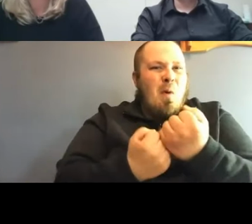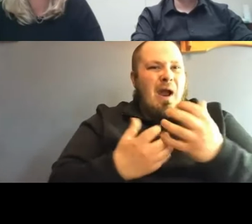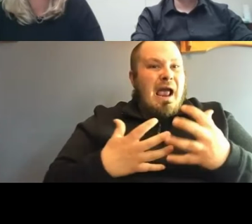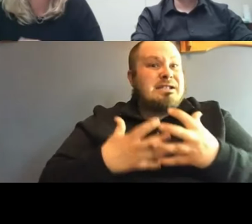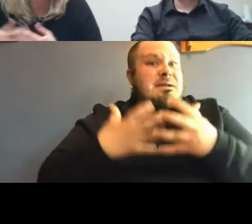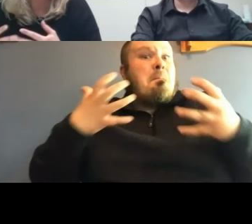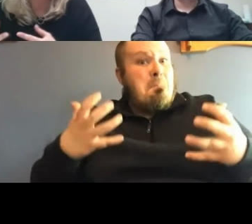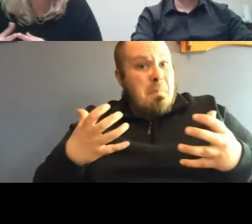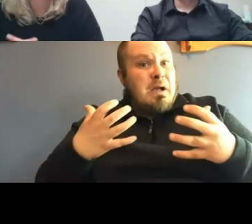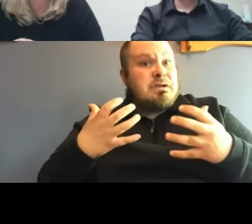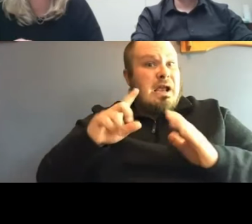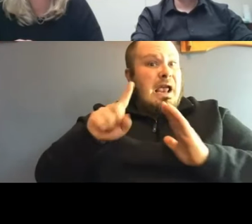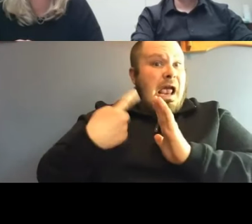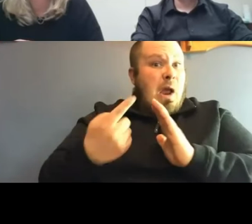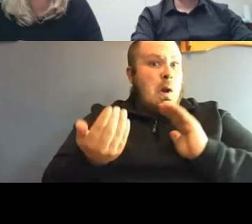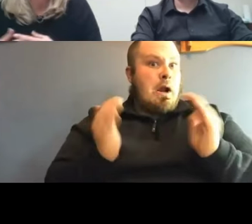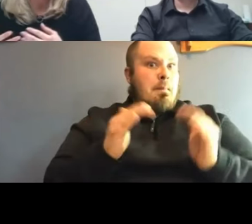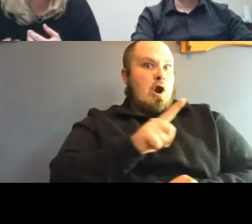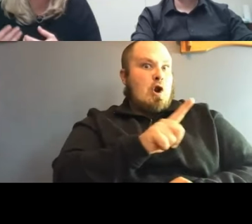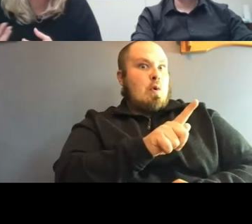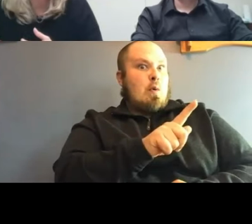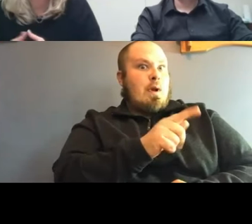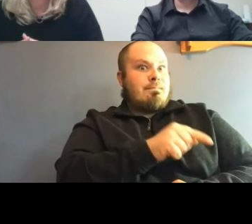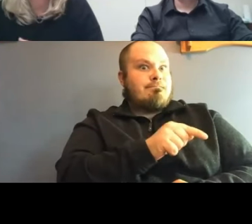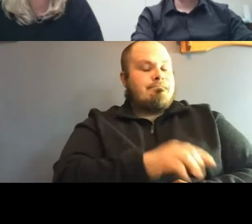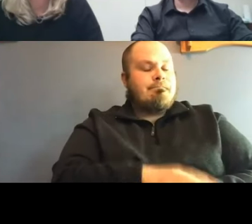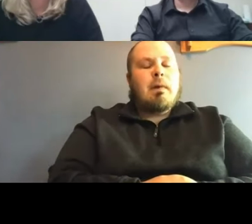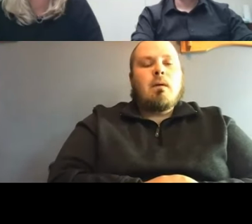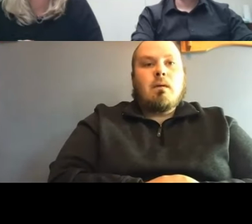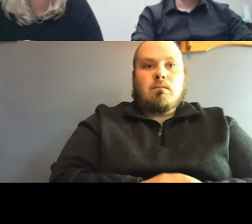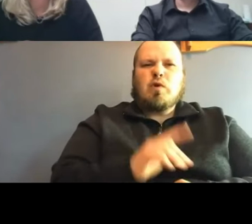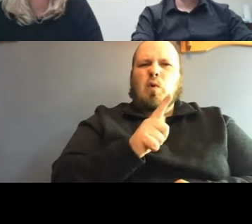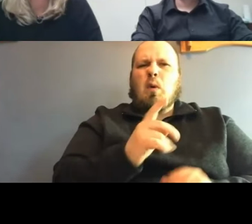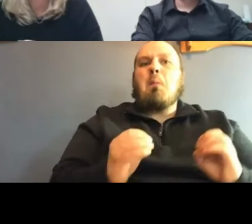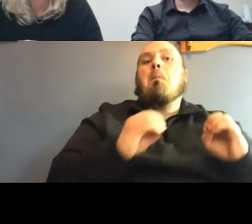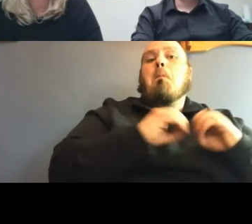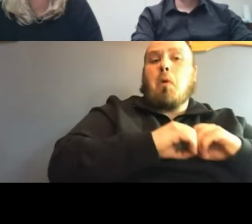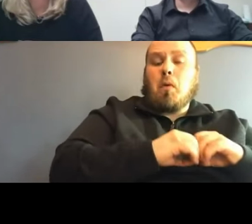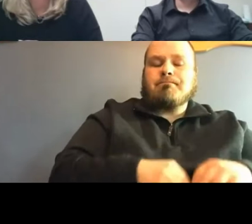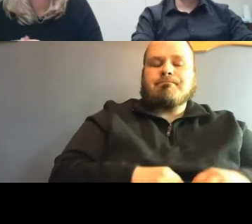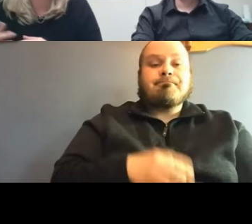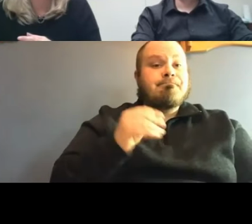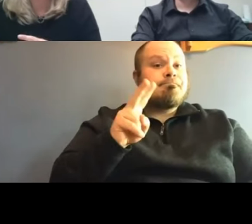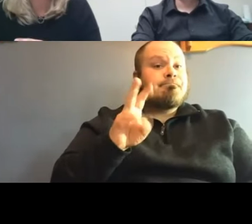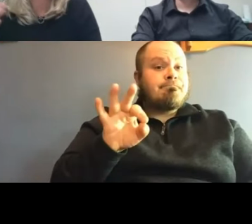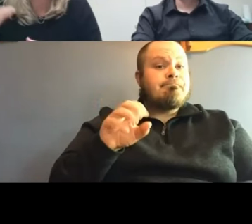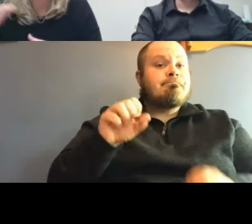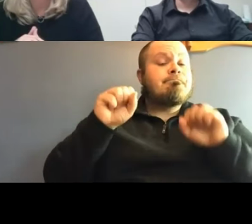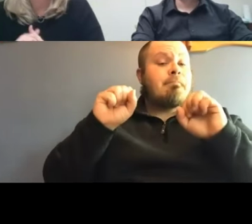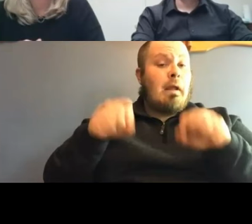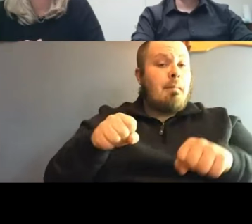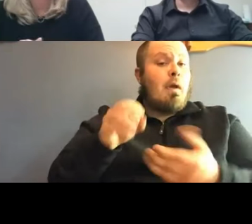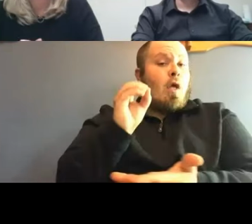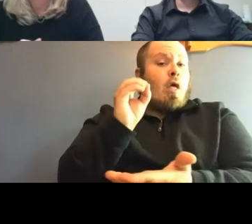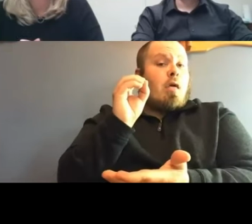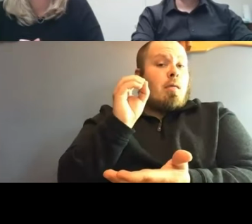under 21, but that's really, and also 29 can be authorized at